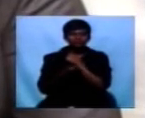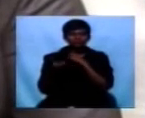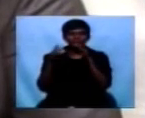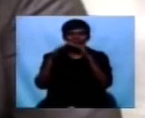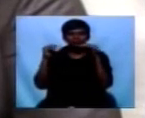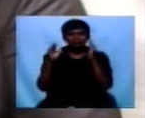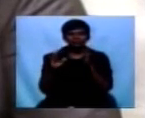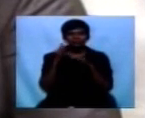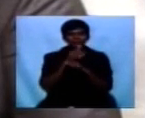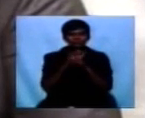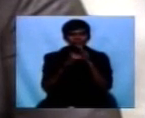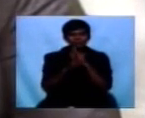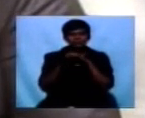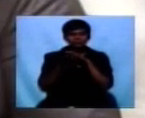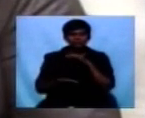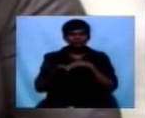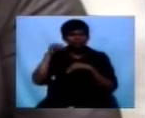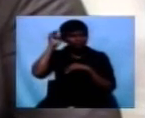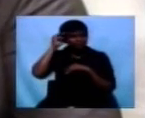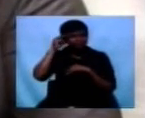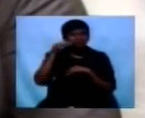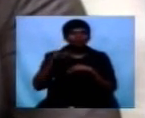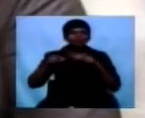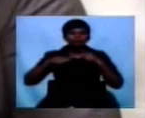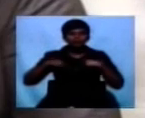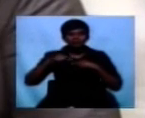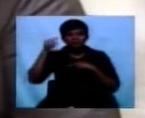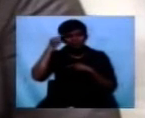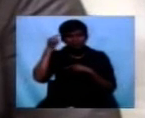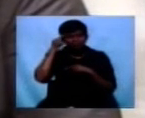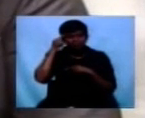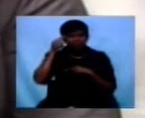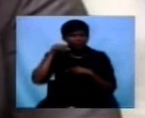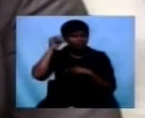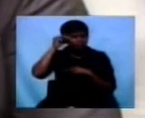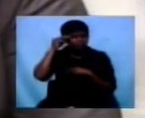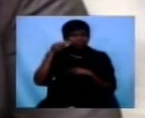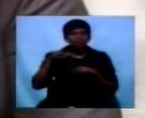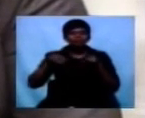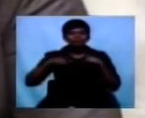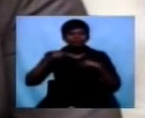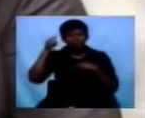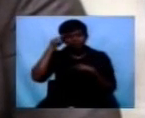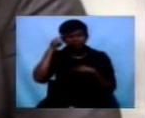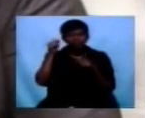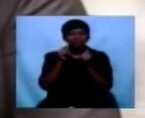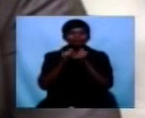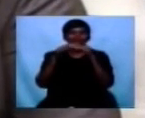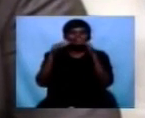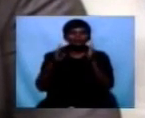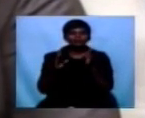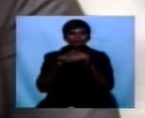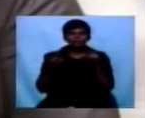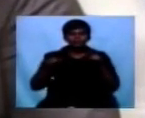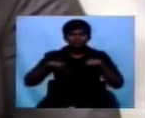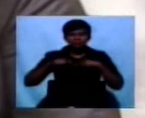and Infrastructure under the Ministry of Law Government. That's why today the Ministry of Law Government is no longer the Ministry of Law Government and Housing. It is just a Ministry